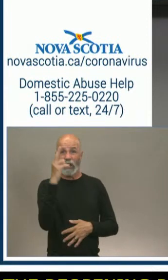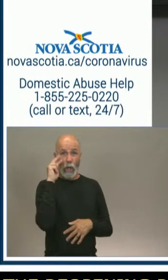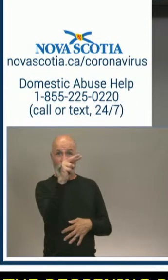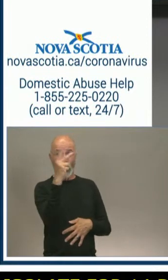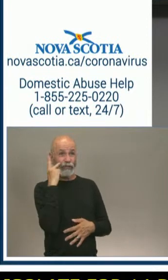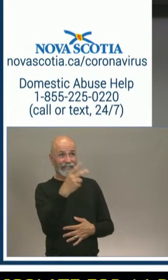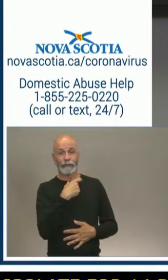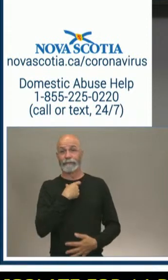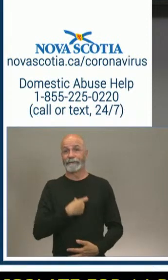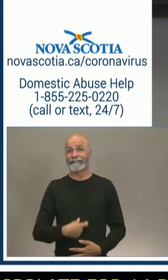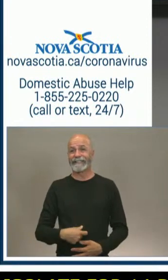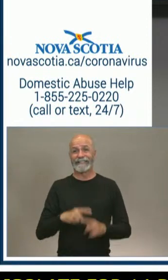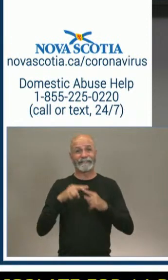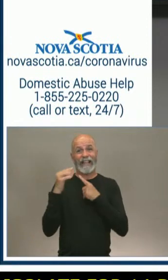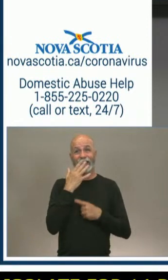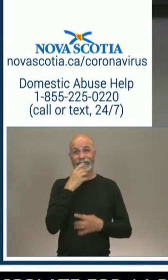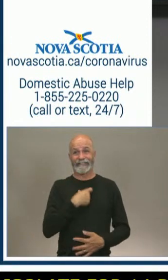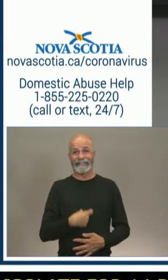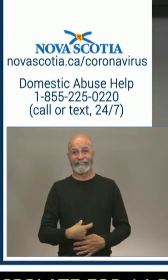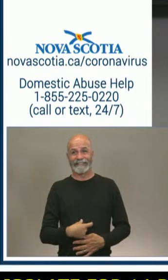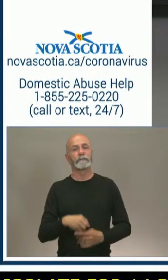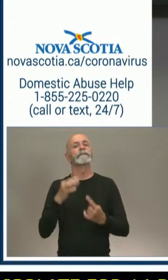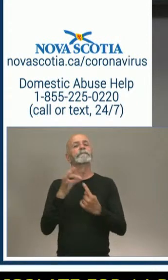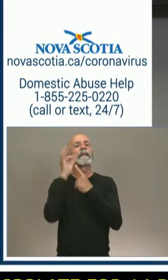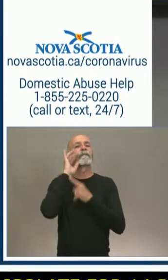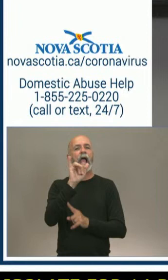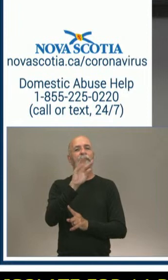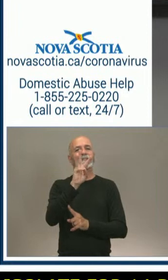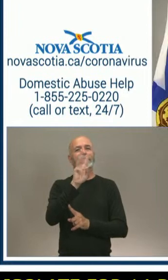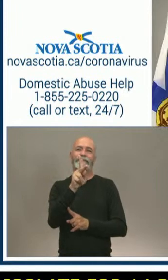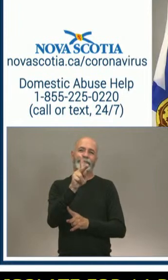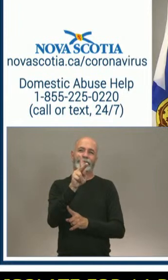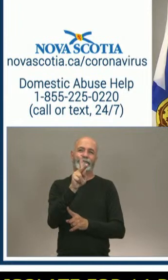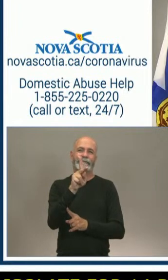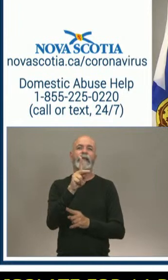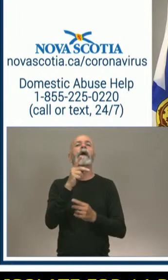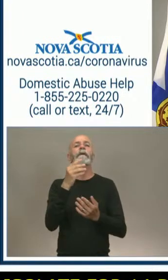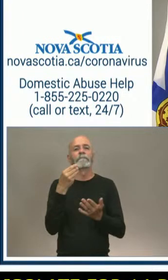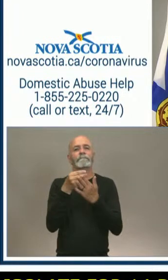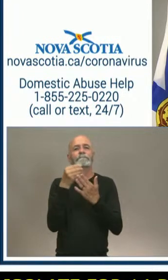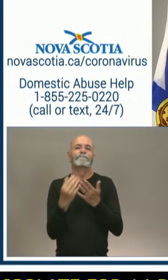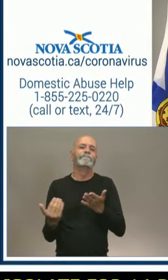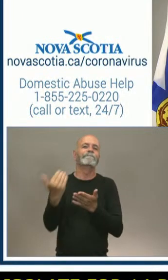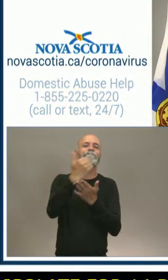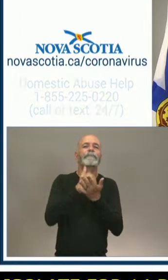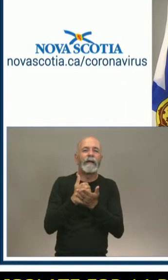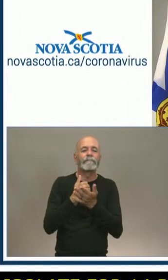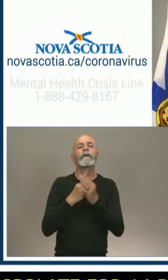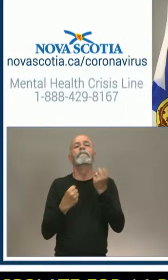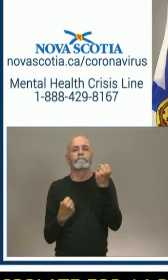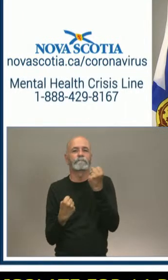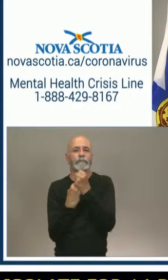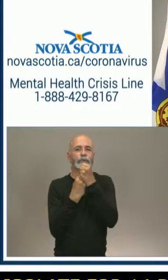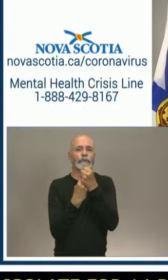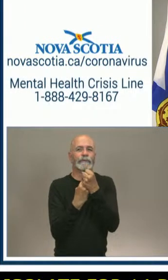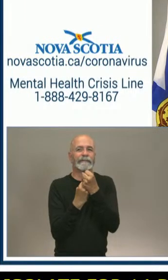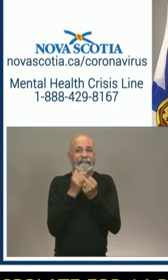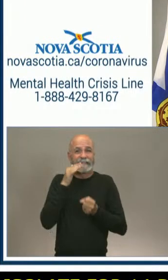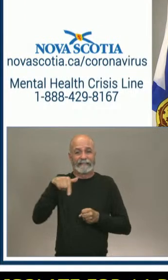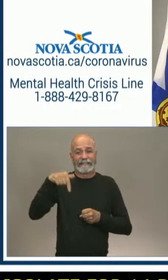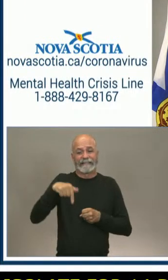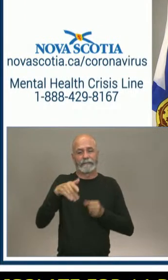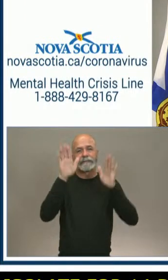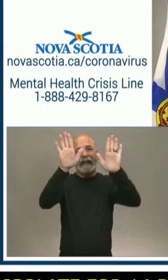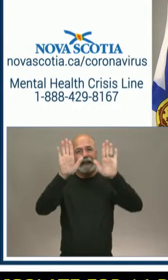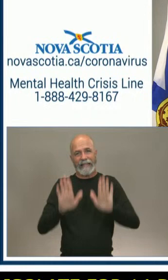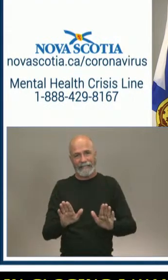special IWK Telethon tie from the IWK Foundation. The IWK Telethon is back this Sunday, June the 6th, with a